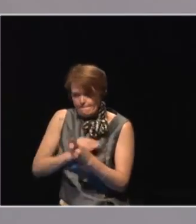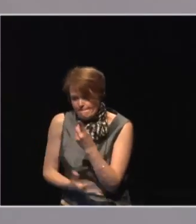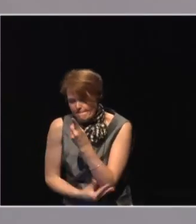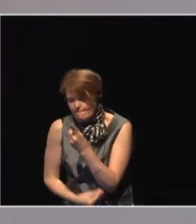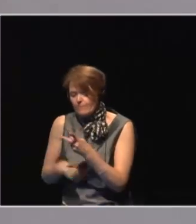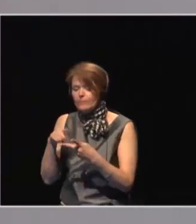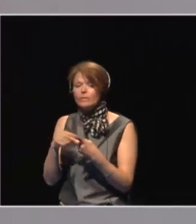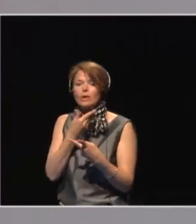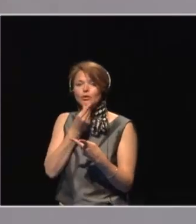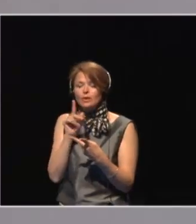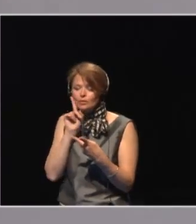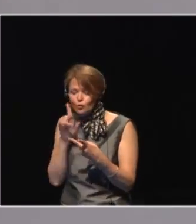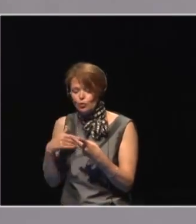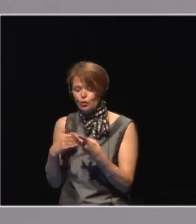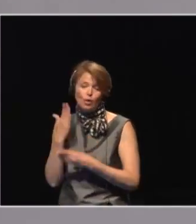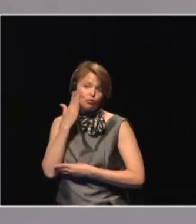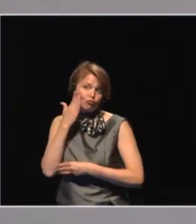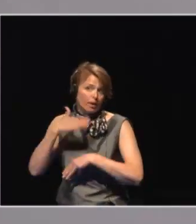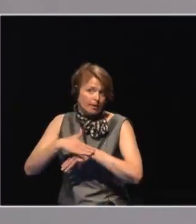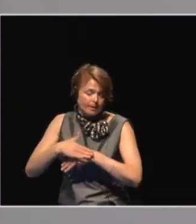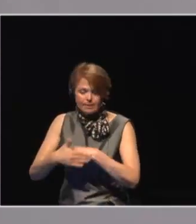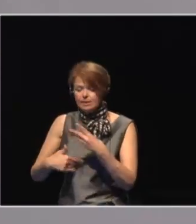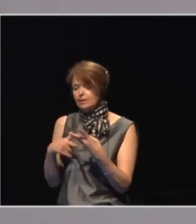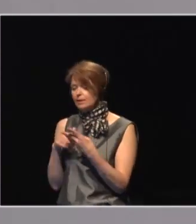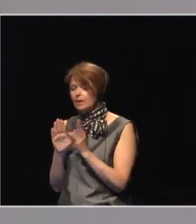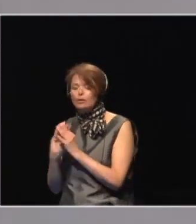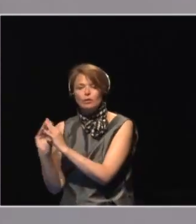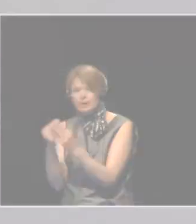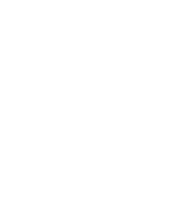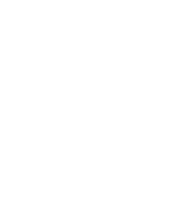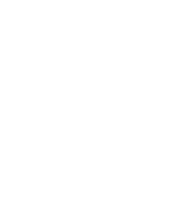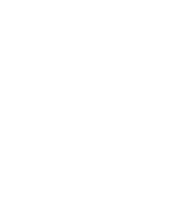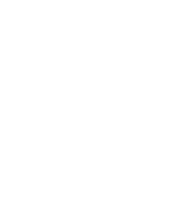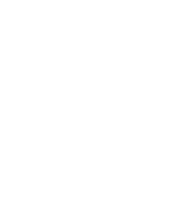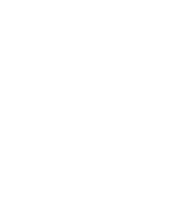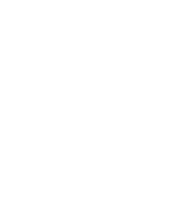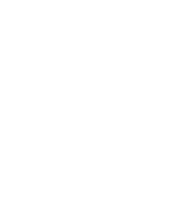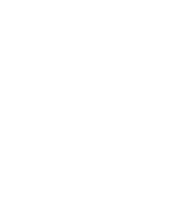migratory status, and other characteristics relevant in national context.